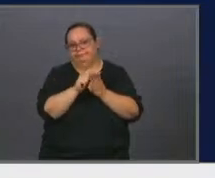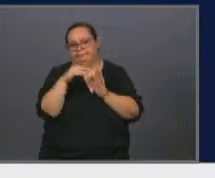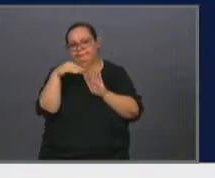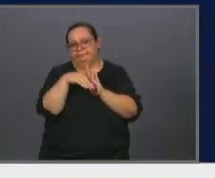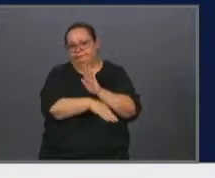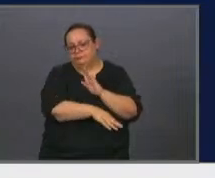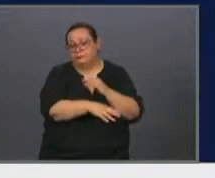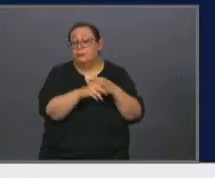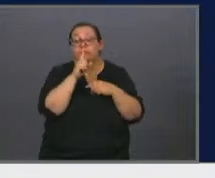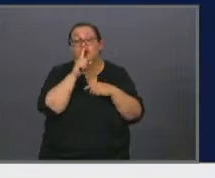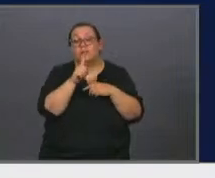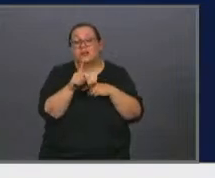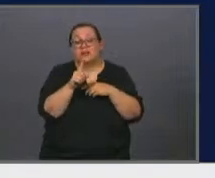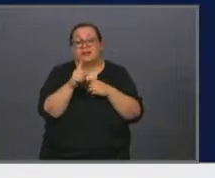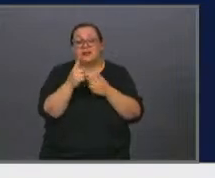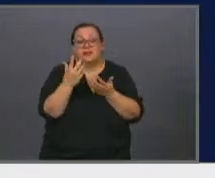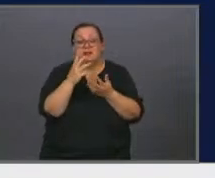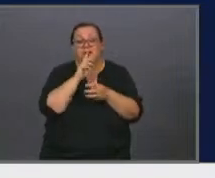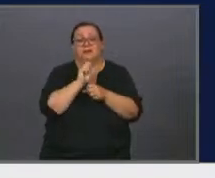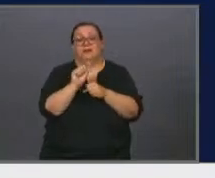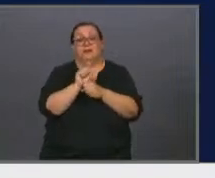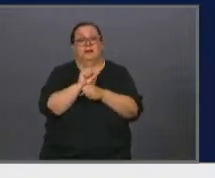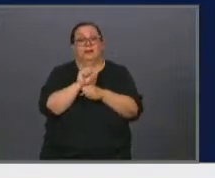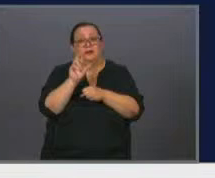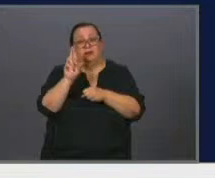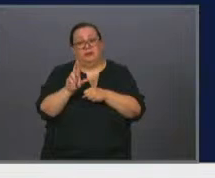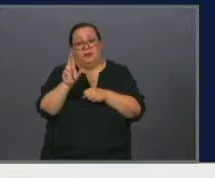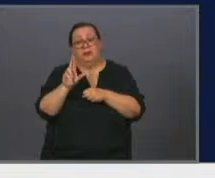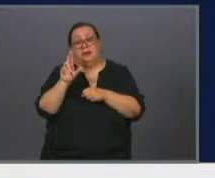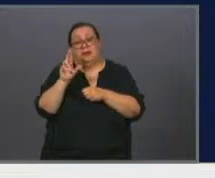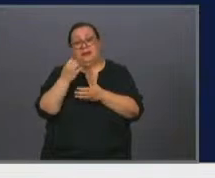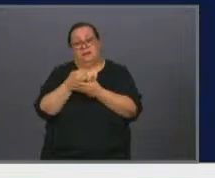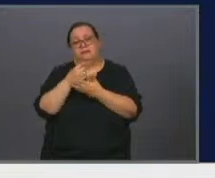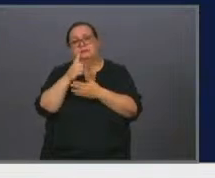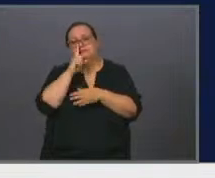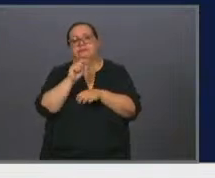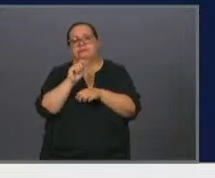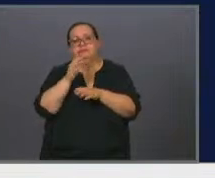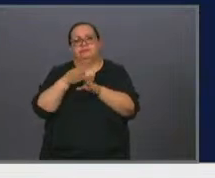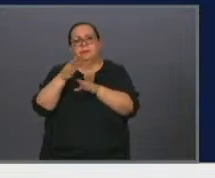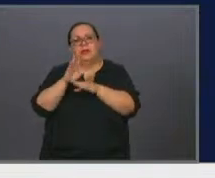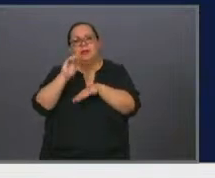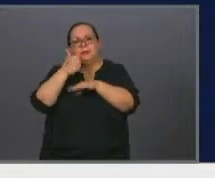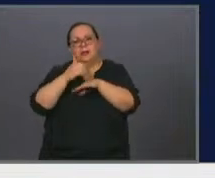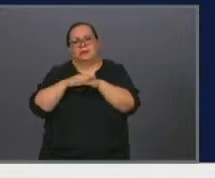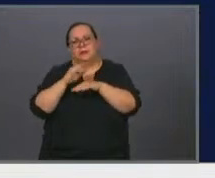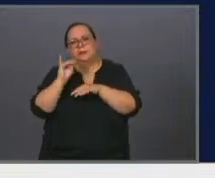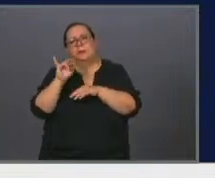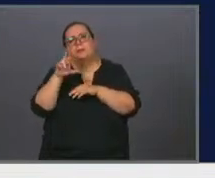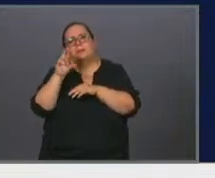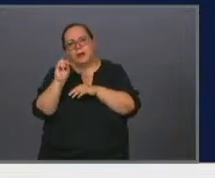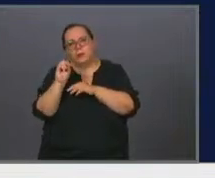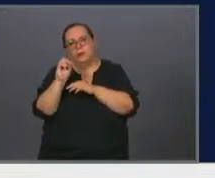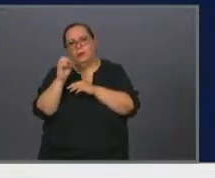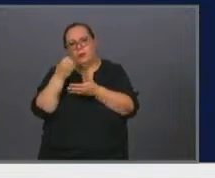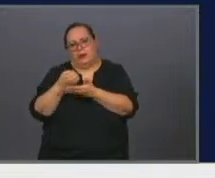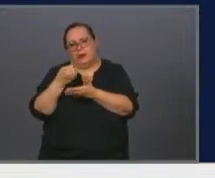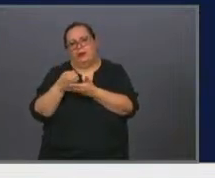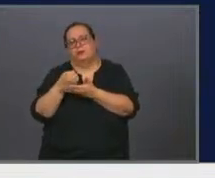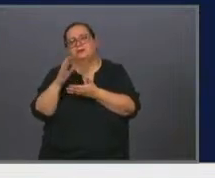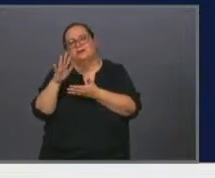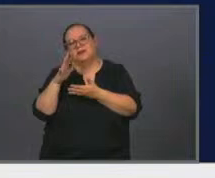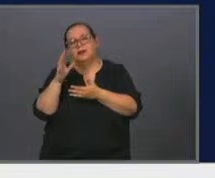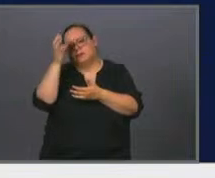In a nutshell, Republican economics is largely based on microeconomics, which is kind of